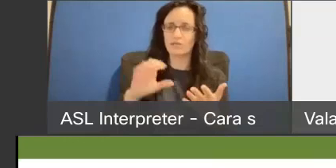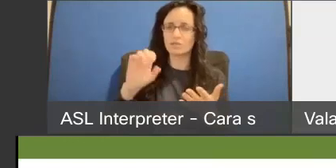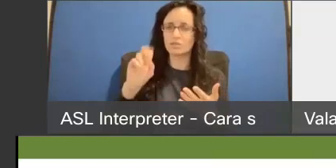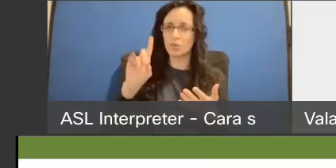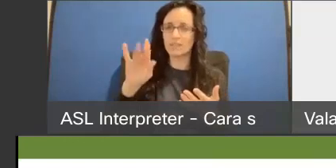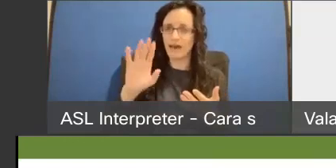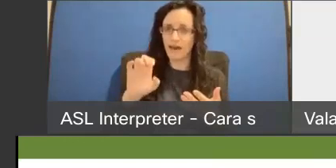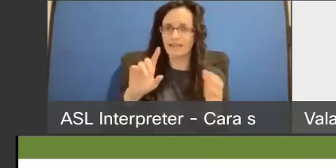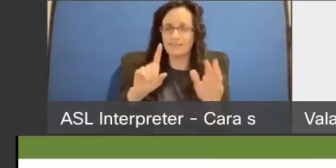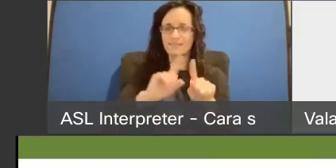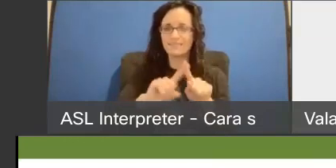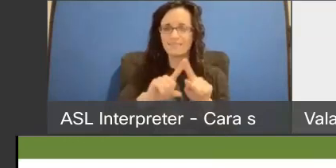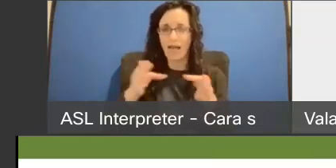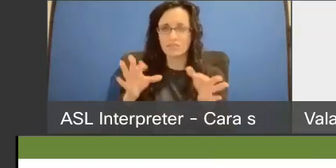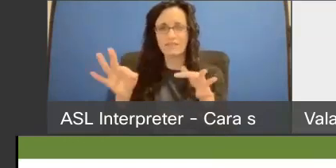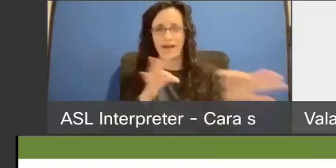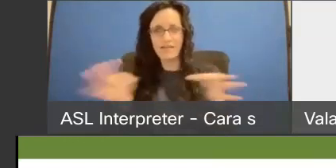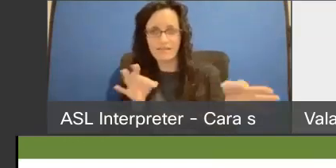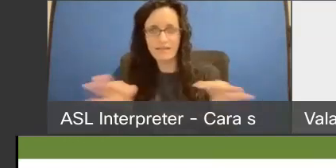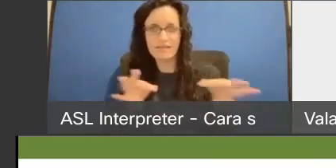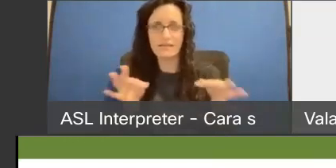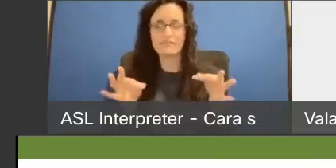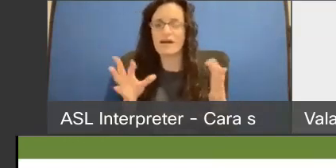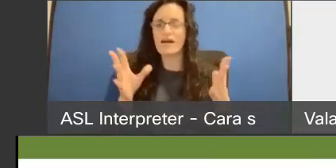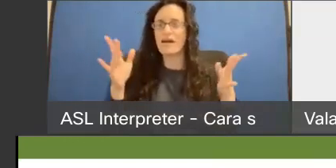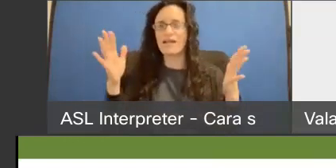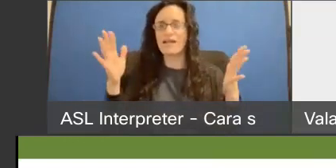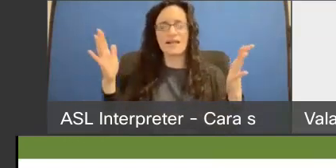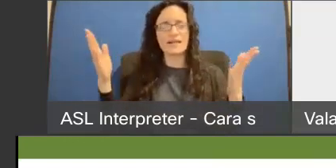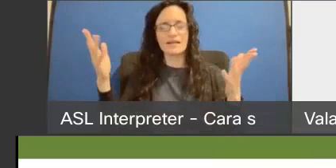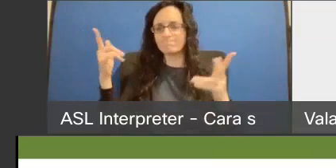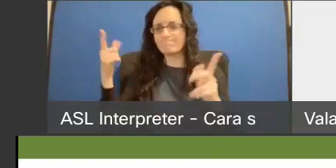how do we come to think about